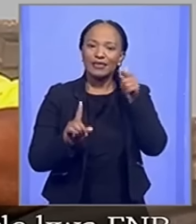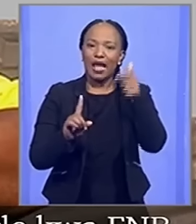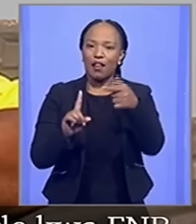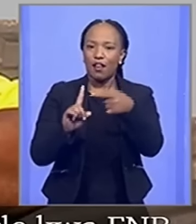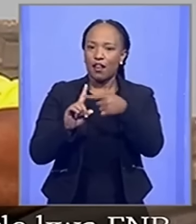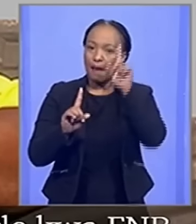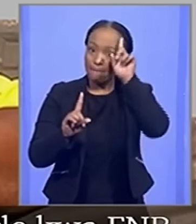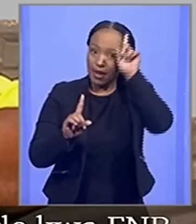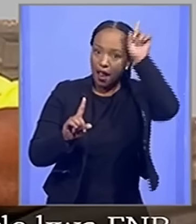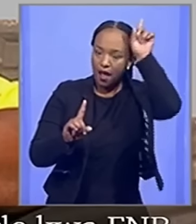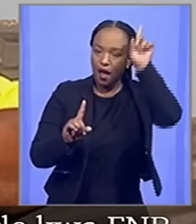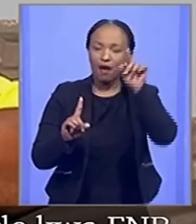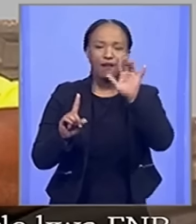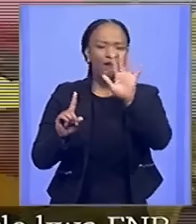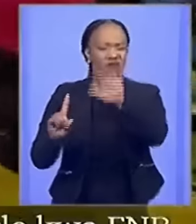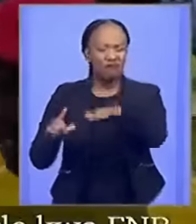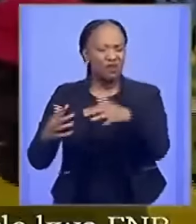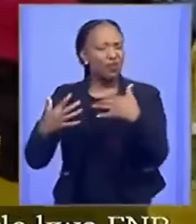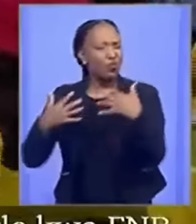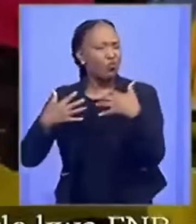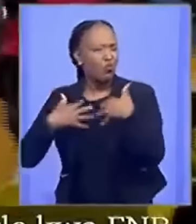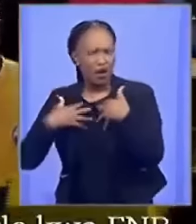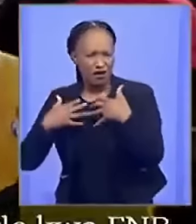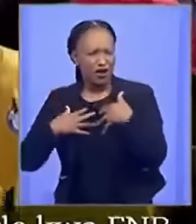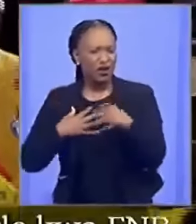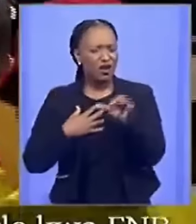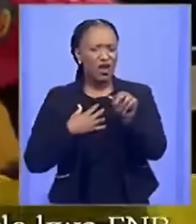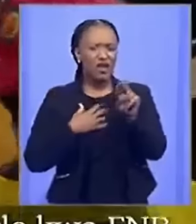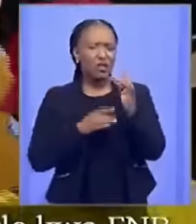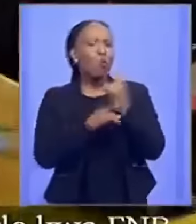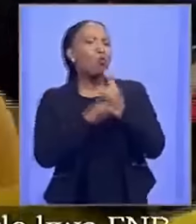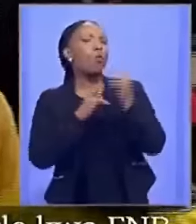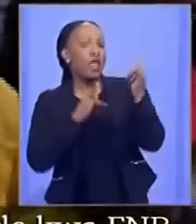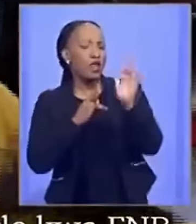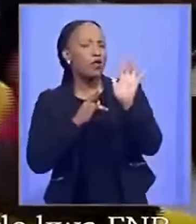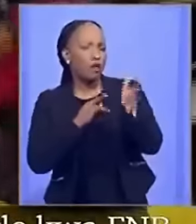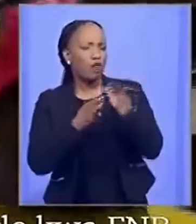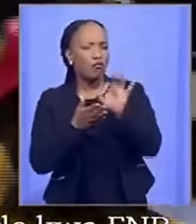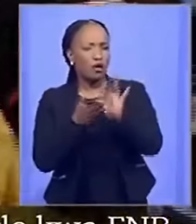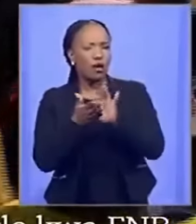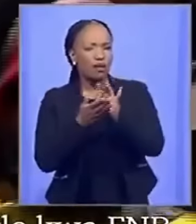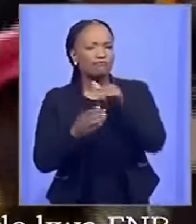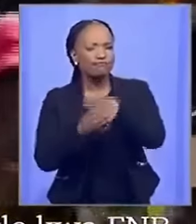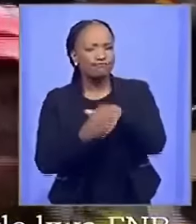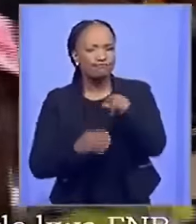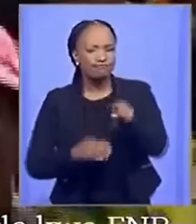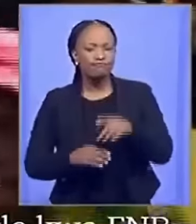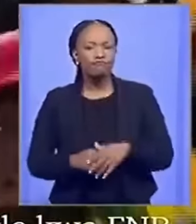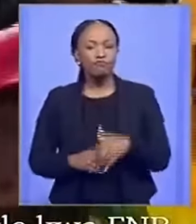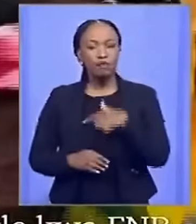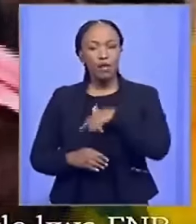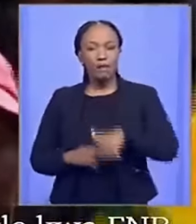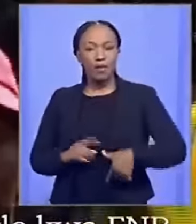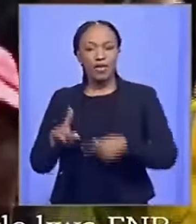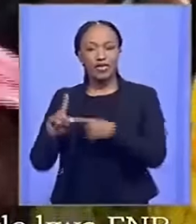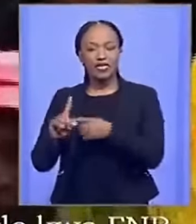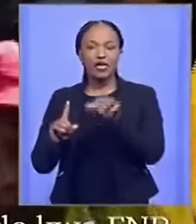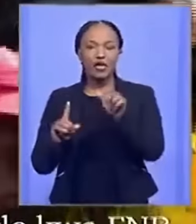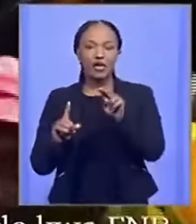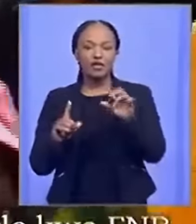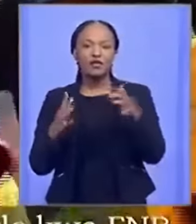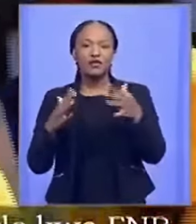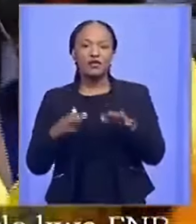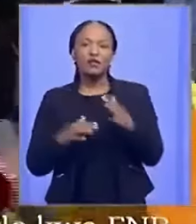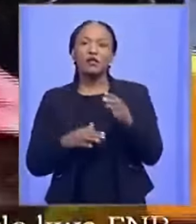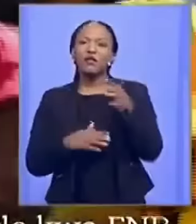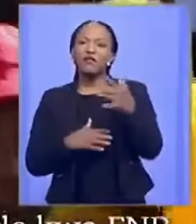ANC is going to win this election." Presidente ya ANC o ntse a tshwere phage ka mangana mo